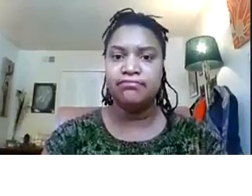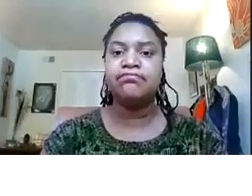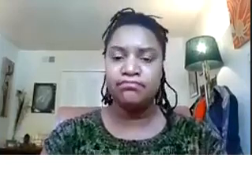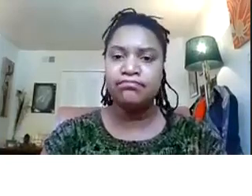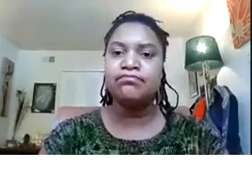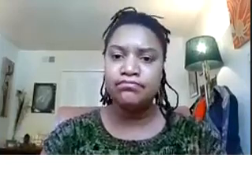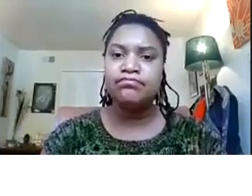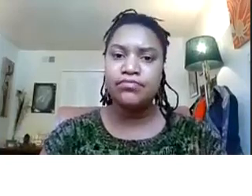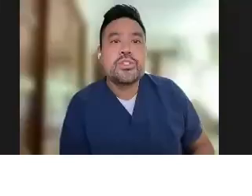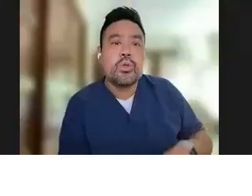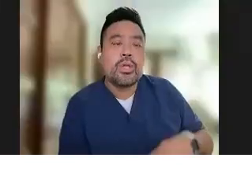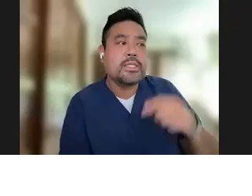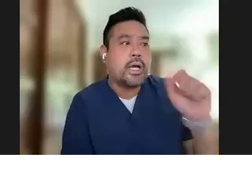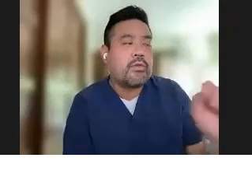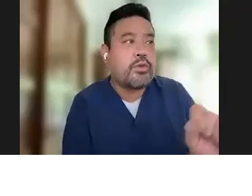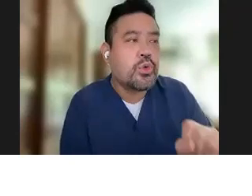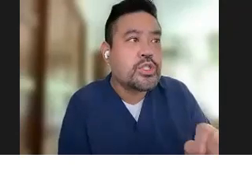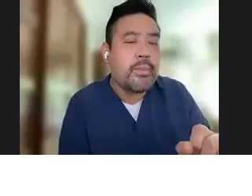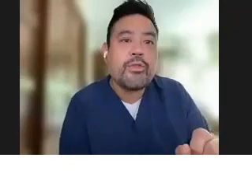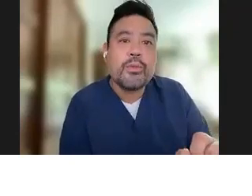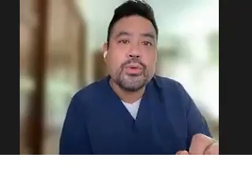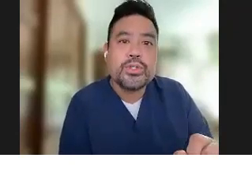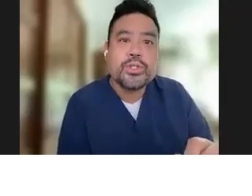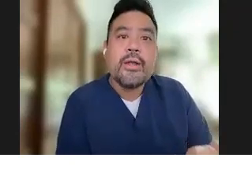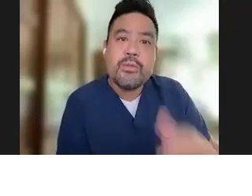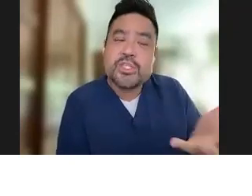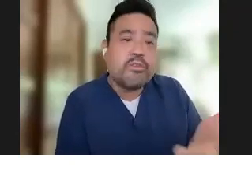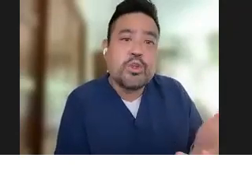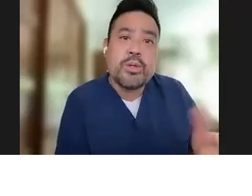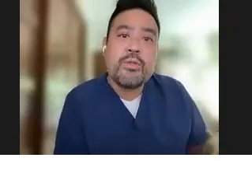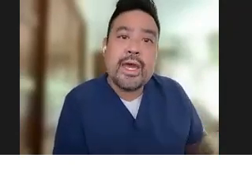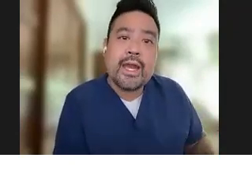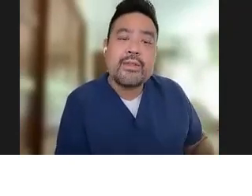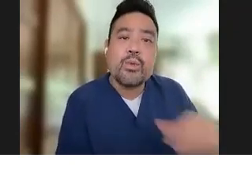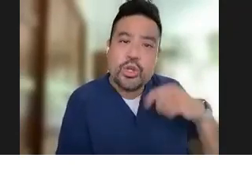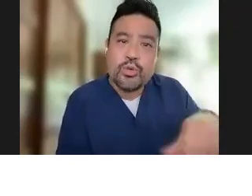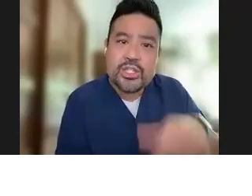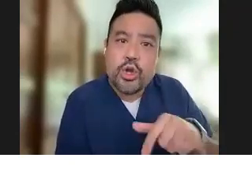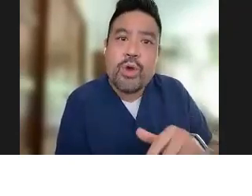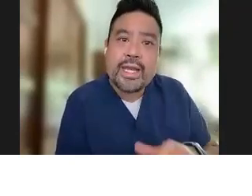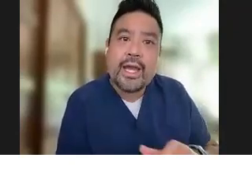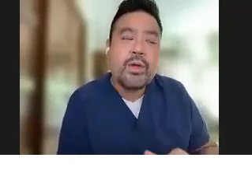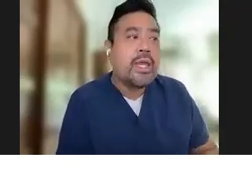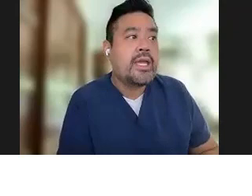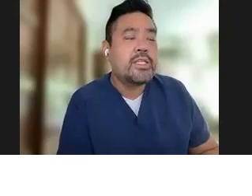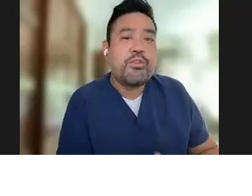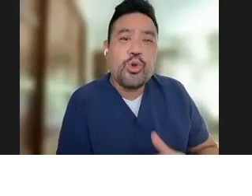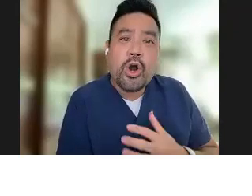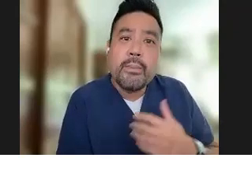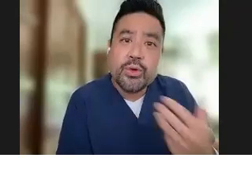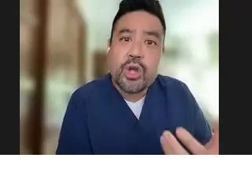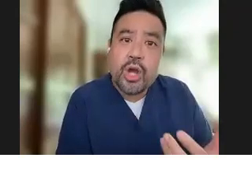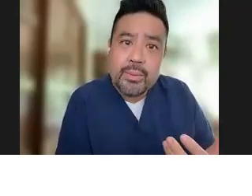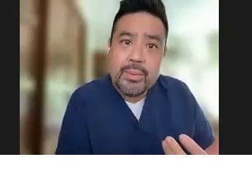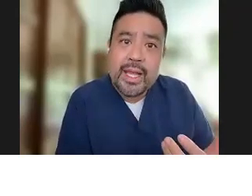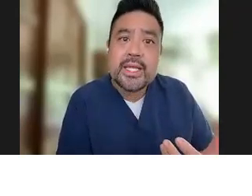place? Yes. Yeah, so let's first question about the boosters. There is confusion about that. I think what you need to know right now is if you